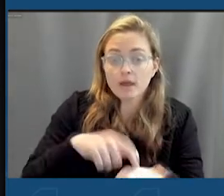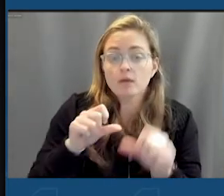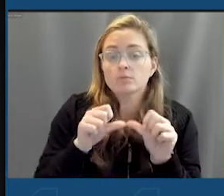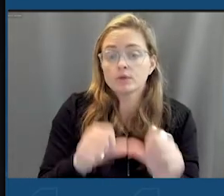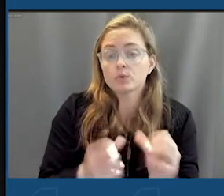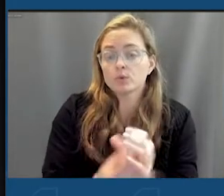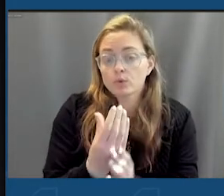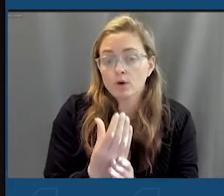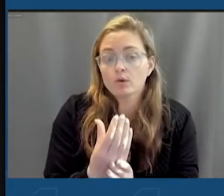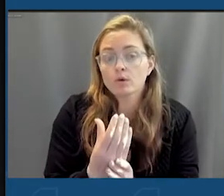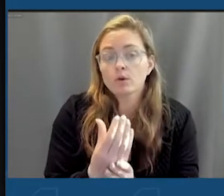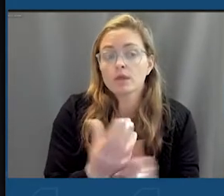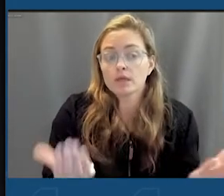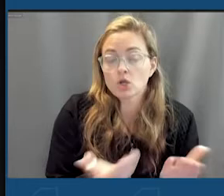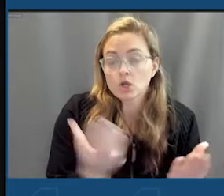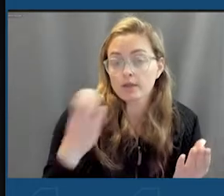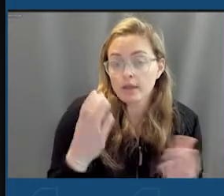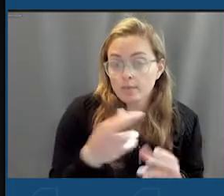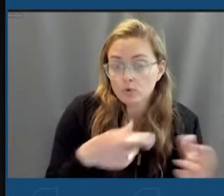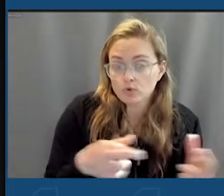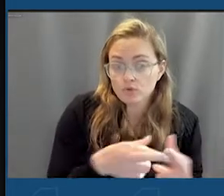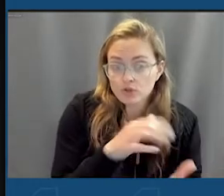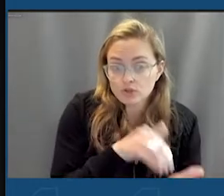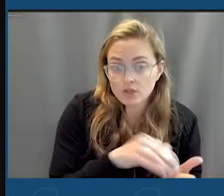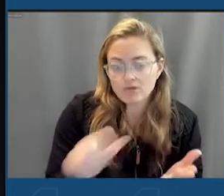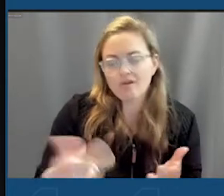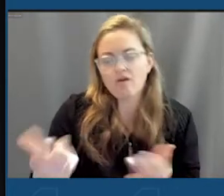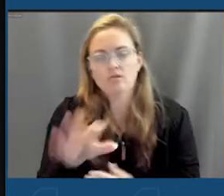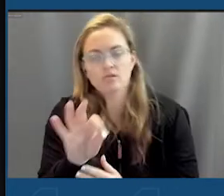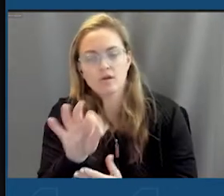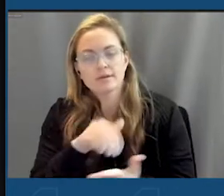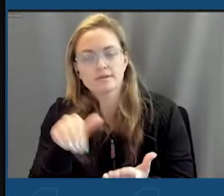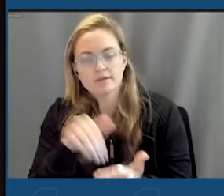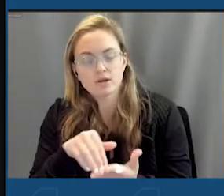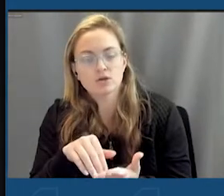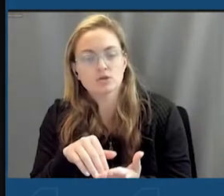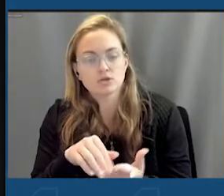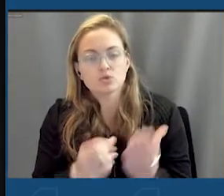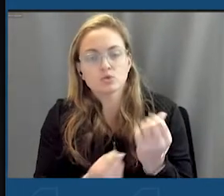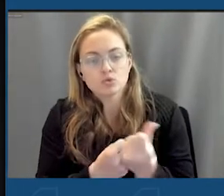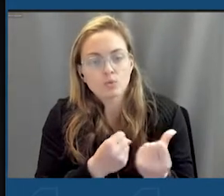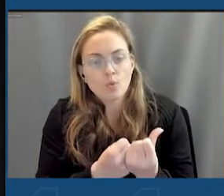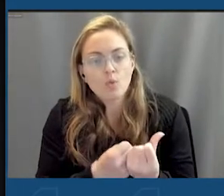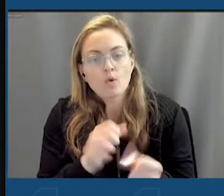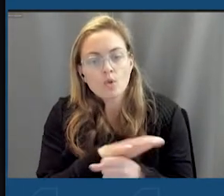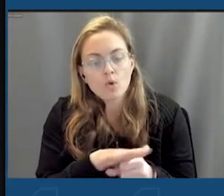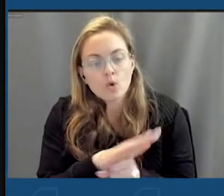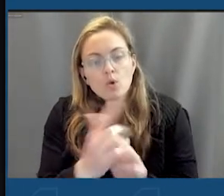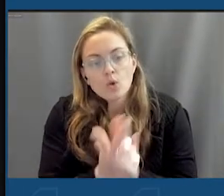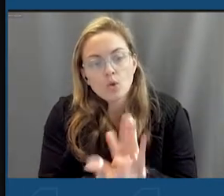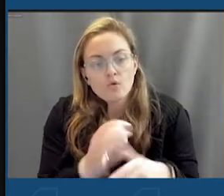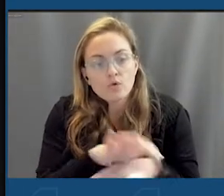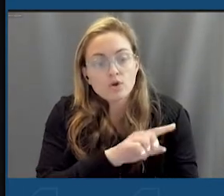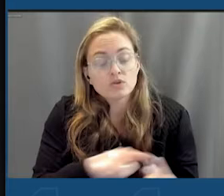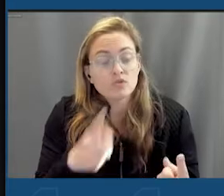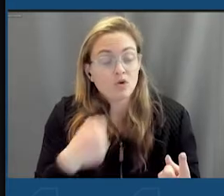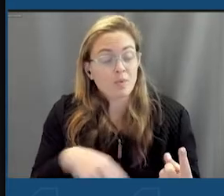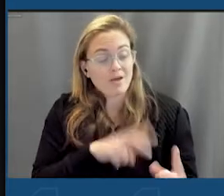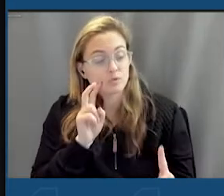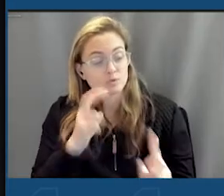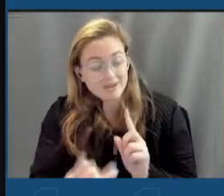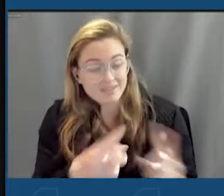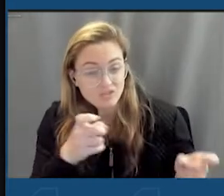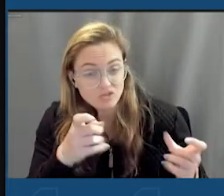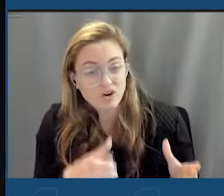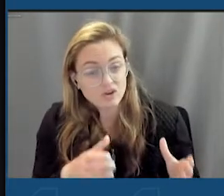here both at the Capital Region Center as well as our other 9 centers across the state to support local law enforcement. So from the Crime Analysis Center's perspective as a director, we are